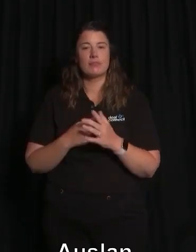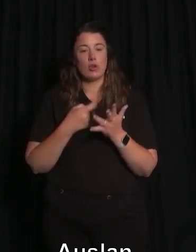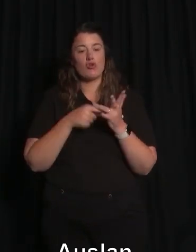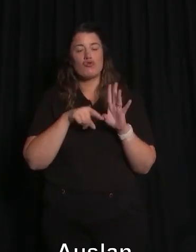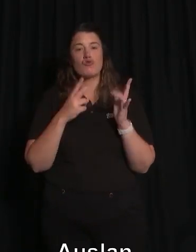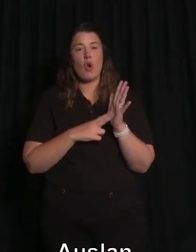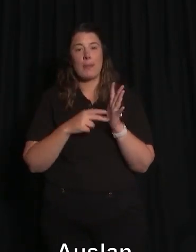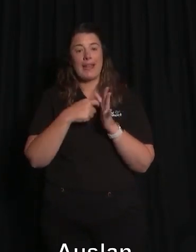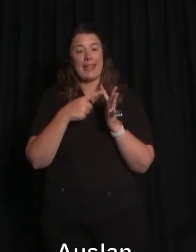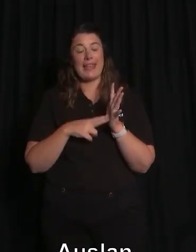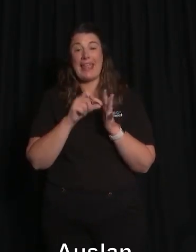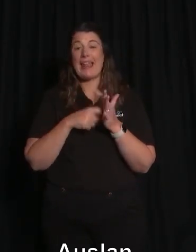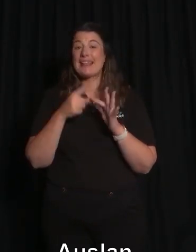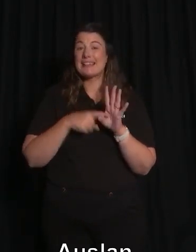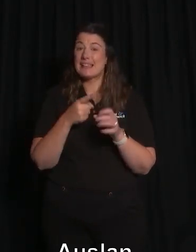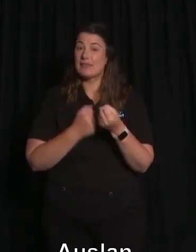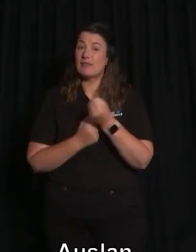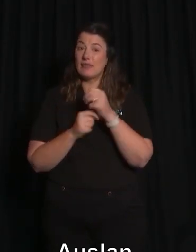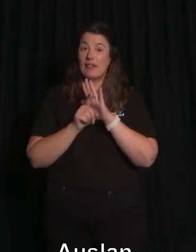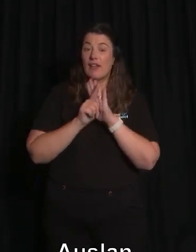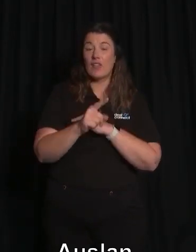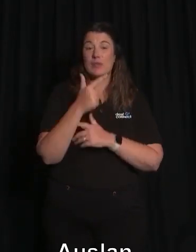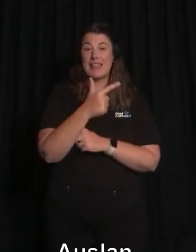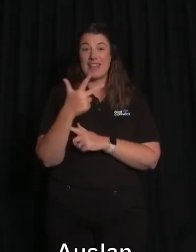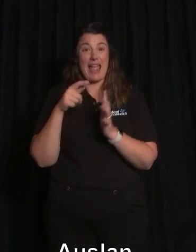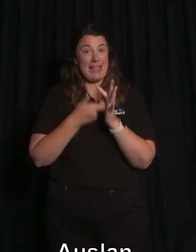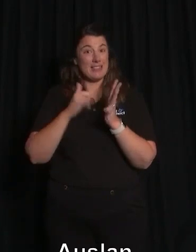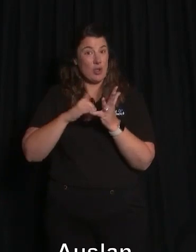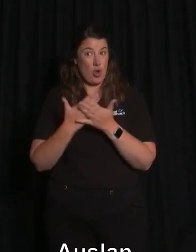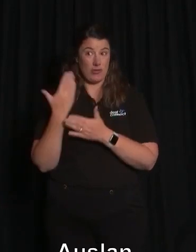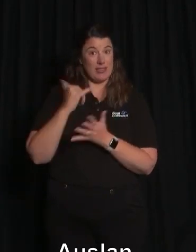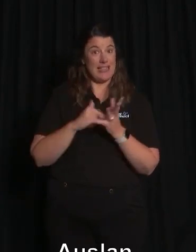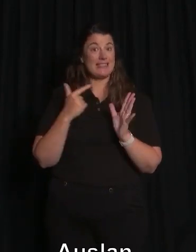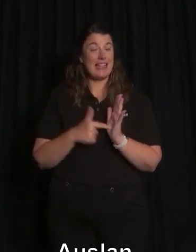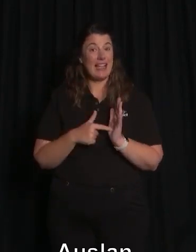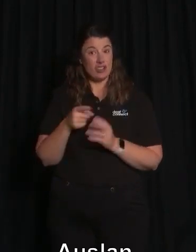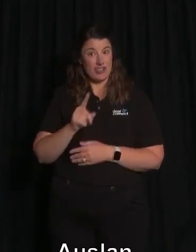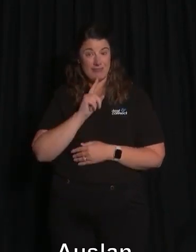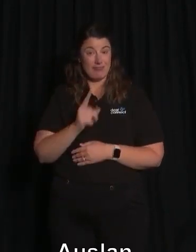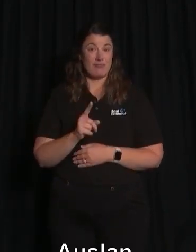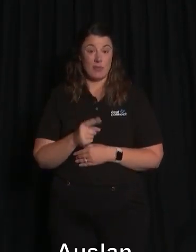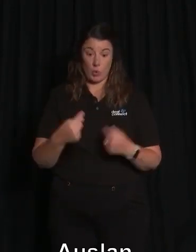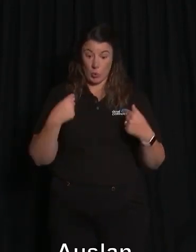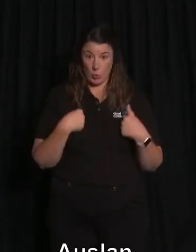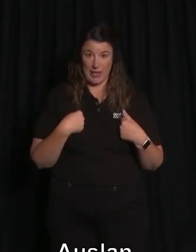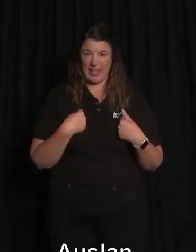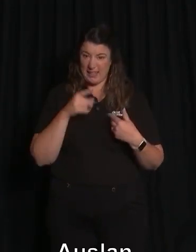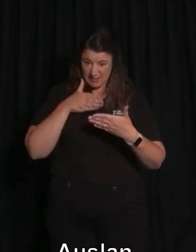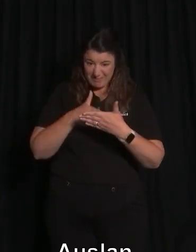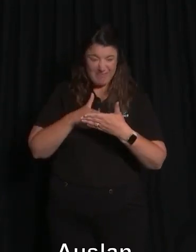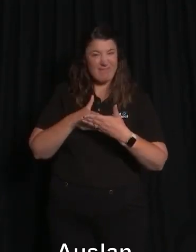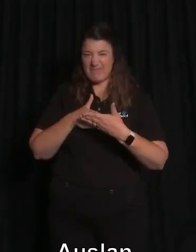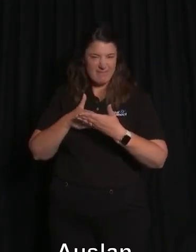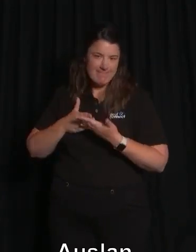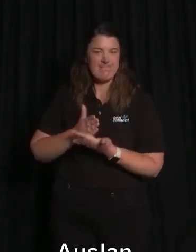represented the 78ers on stage on Friday, put it beautifully. She said, "We are unstoppable because